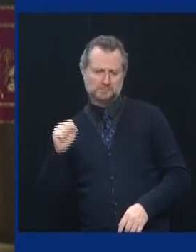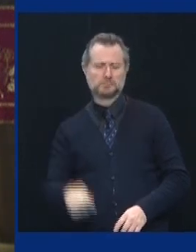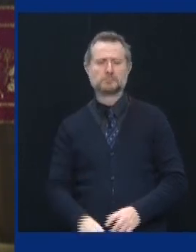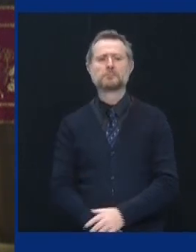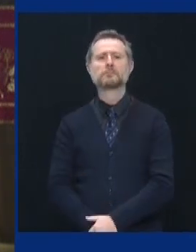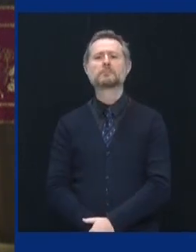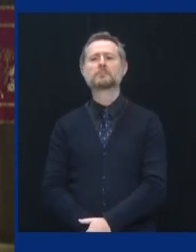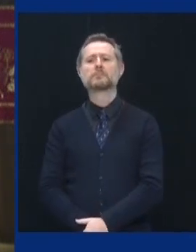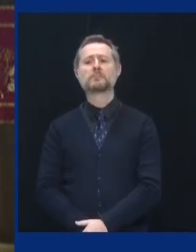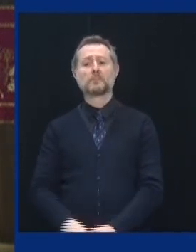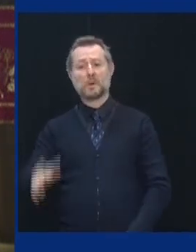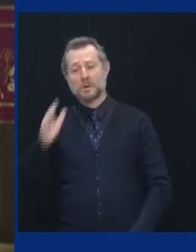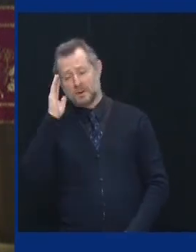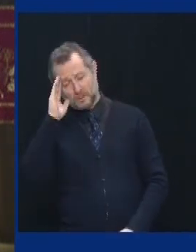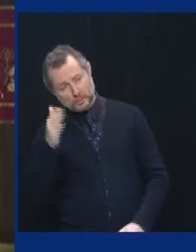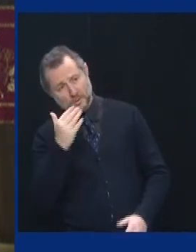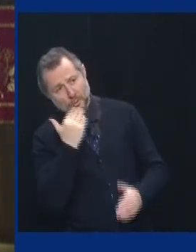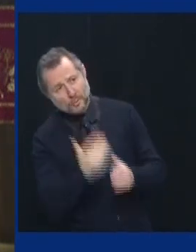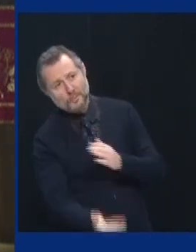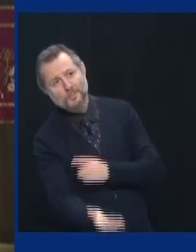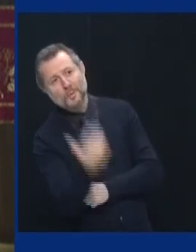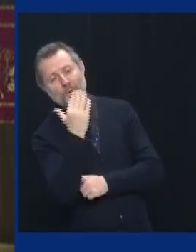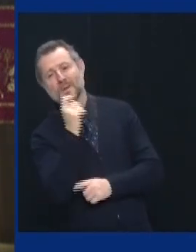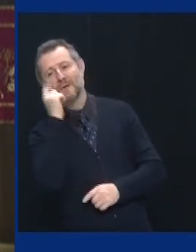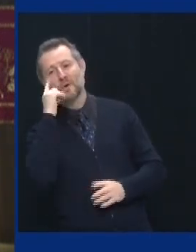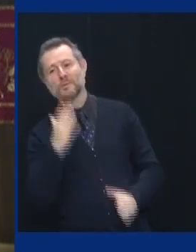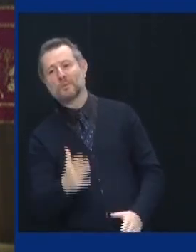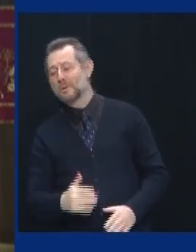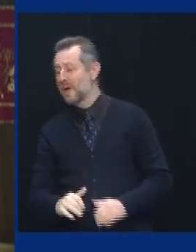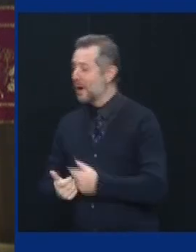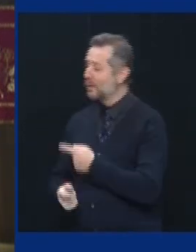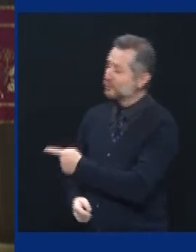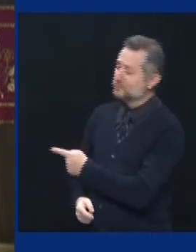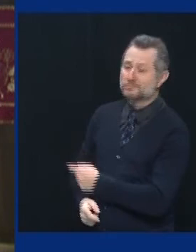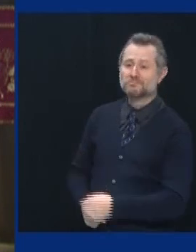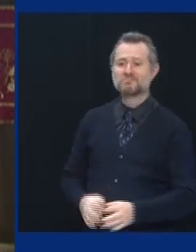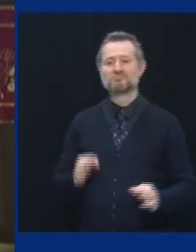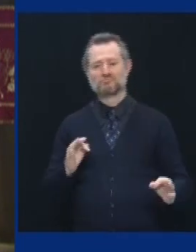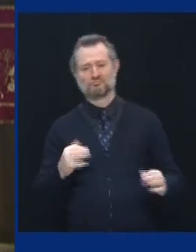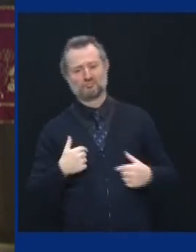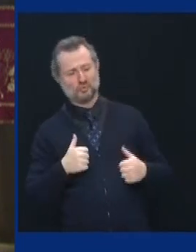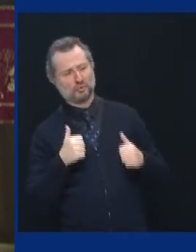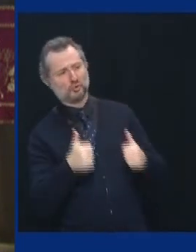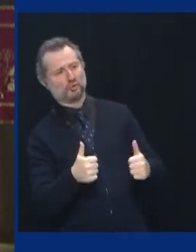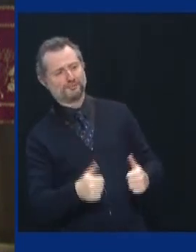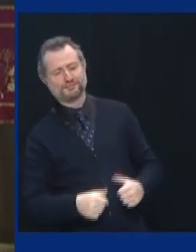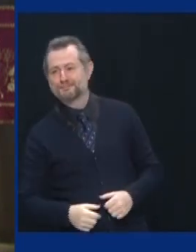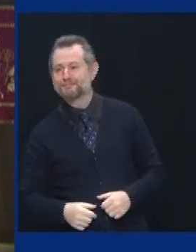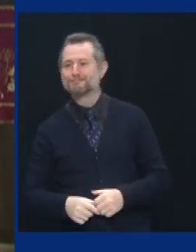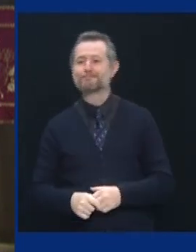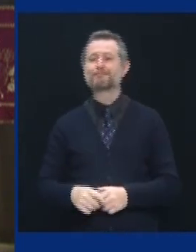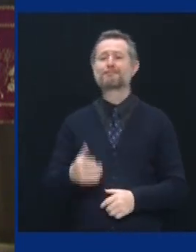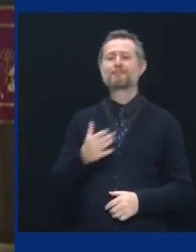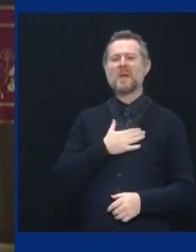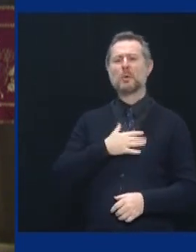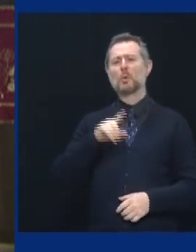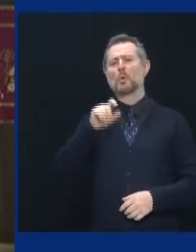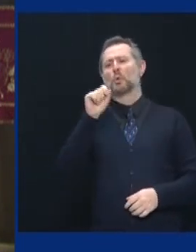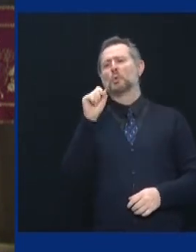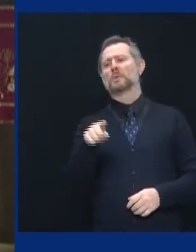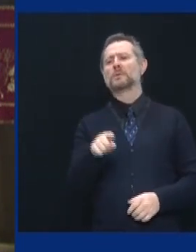Hey, good morning, Governor. How are you? How are you, Juliet? I'm fine, thank you. My question involves